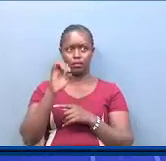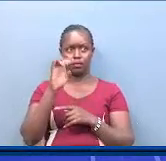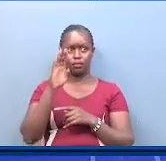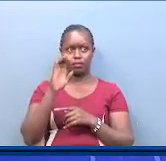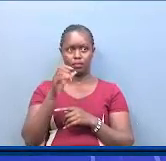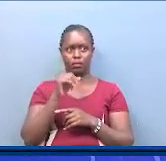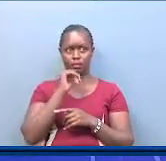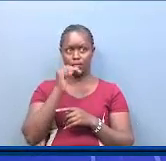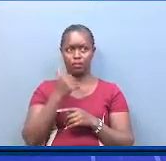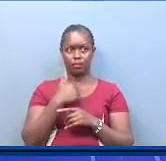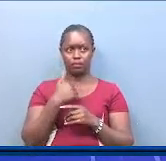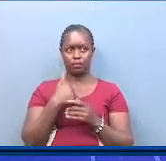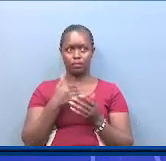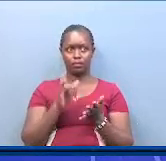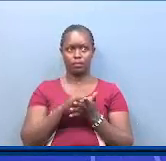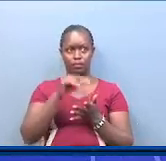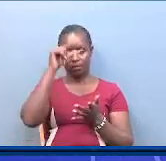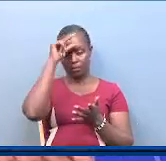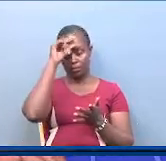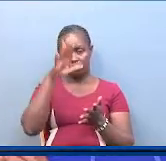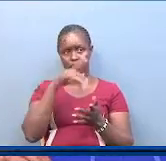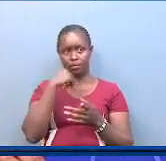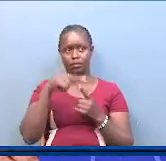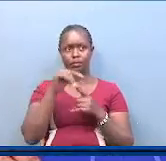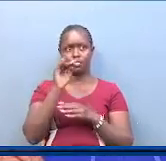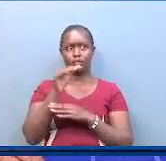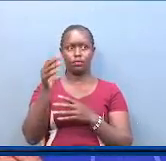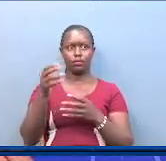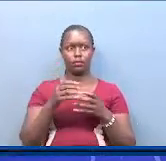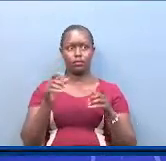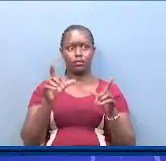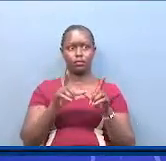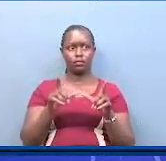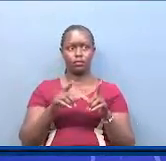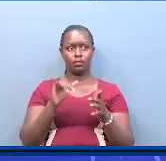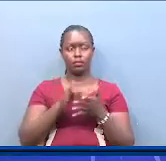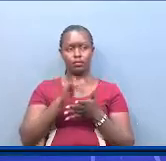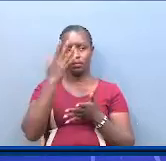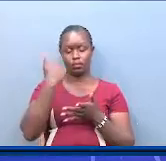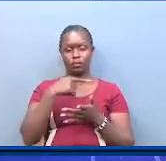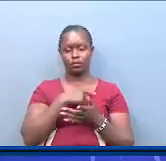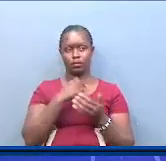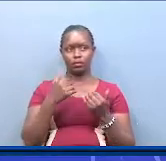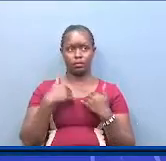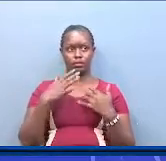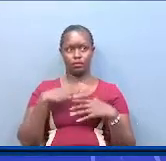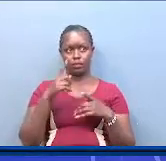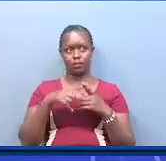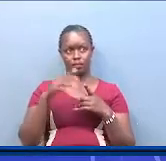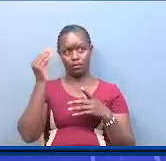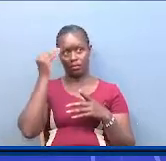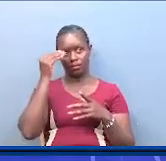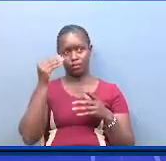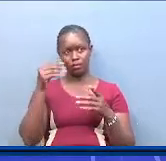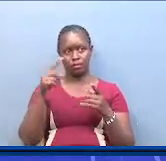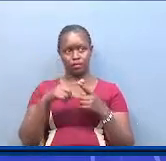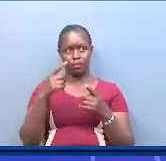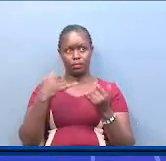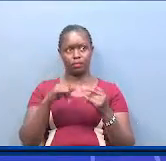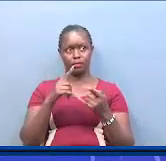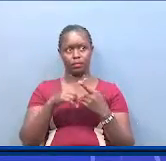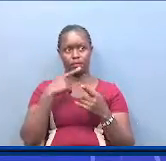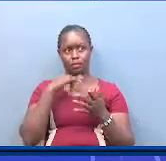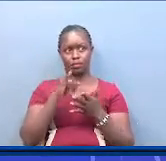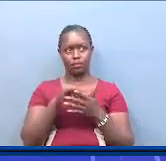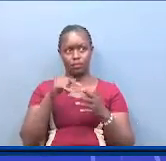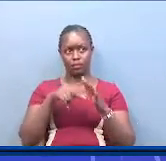don't have that. It's only the governors who are asked to bring the certificates. No wonder we have people who are learning helter-skelter, trying to prove they've been to